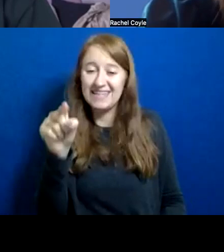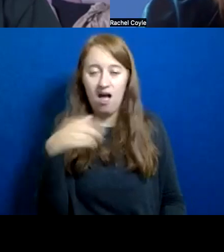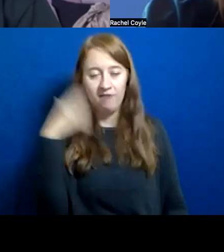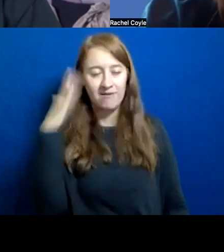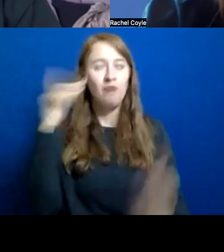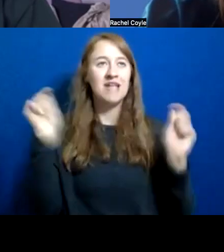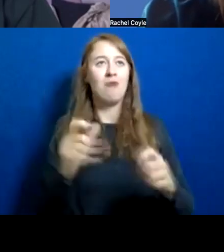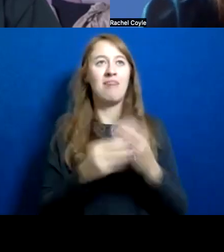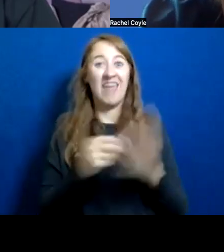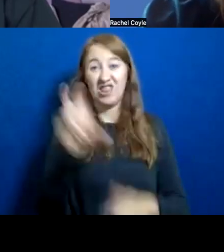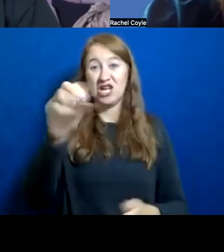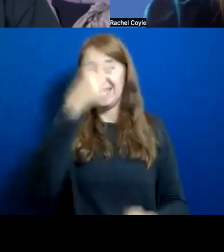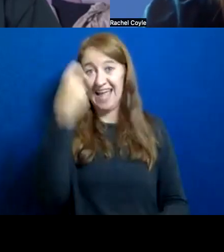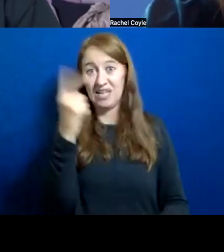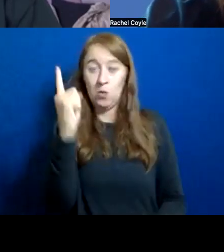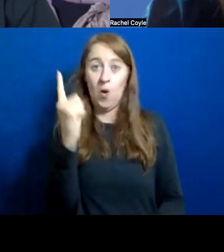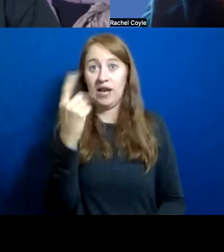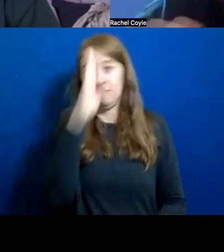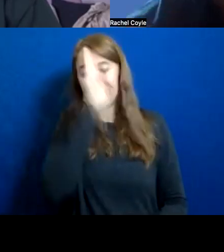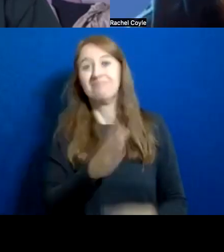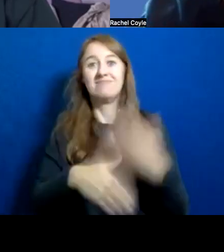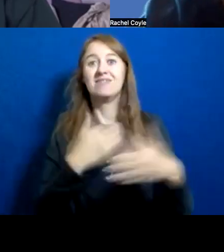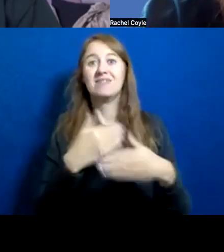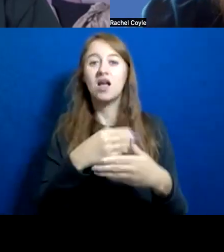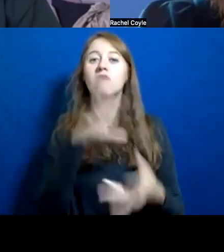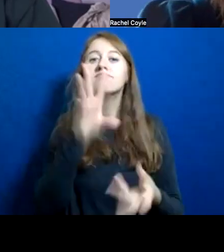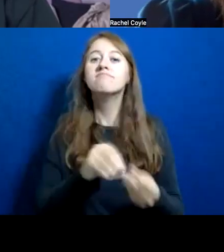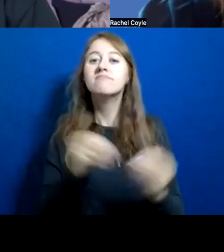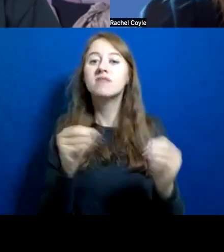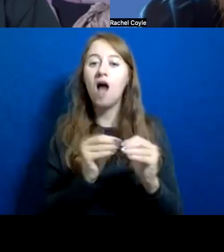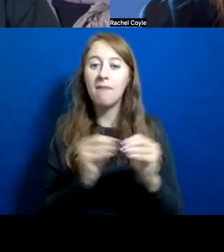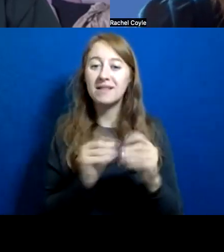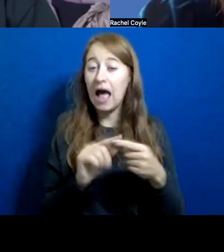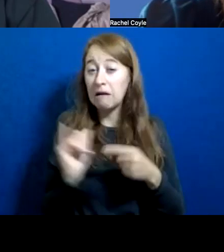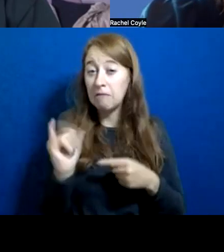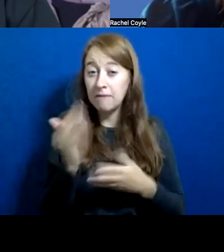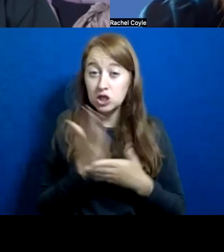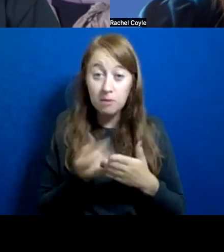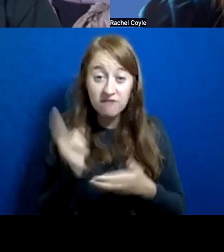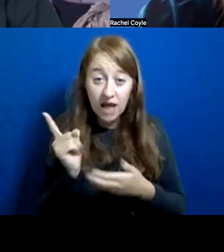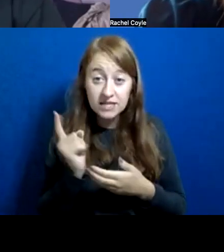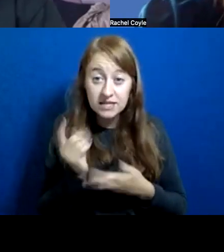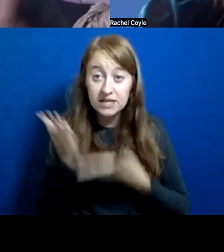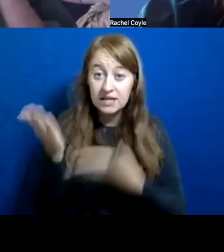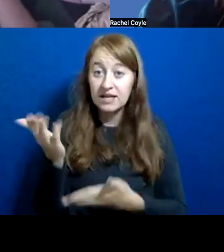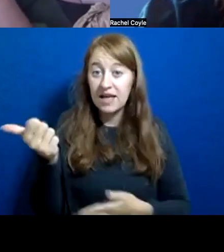spot. But just maybe some concluding remarks and, you know, maybe some advice. Aoife, I'll start with you.